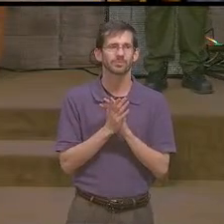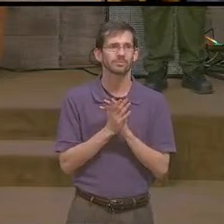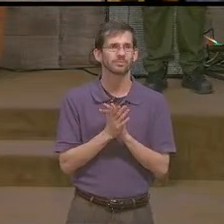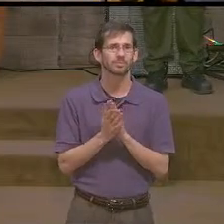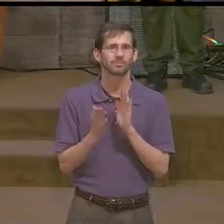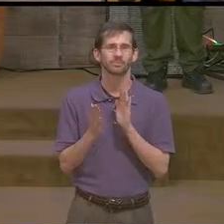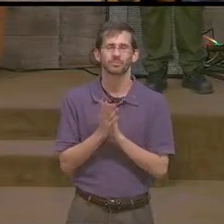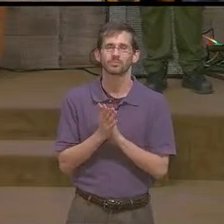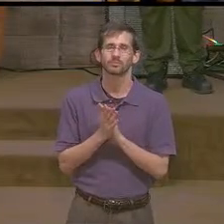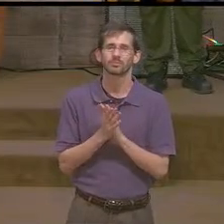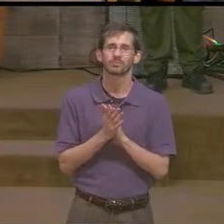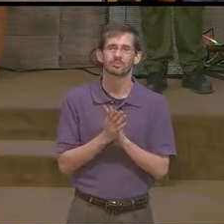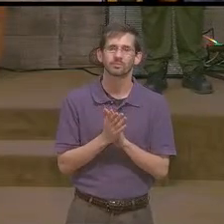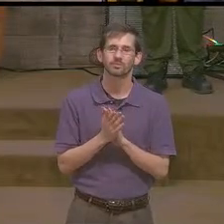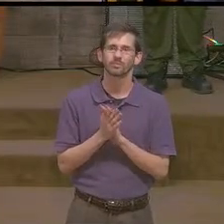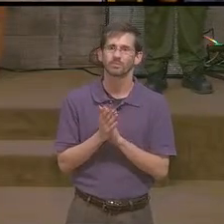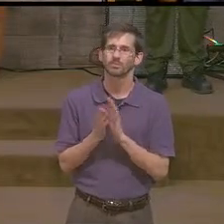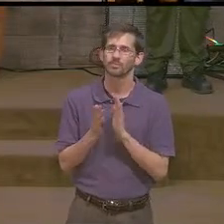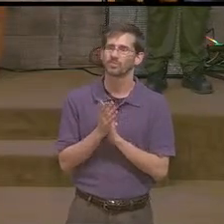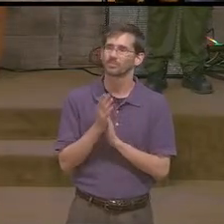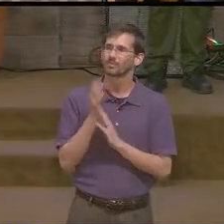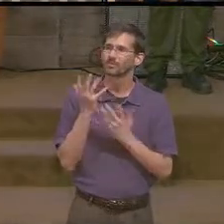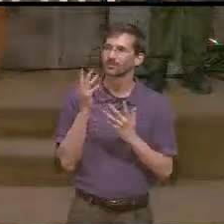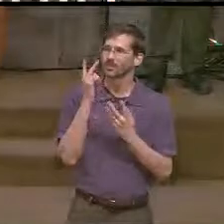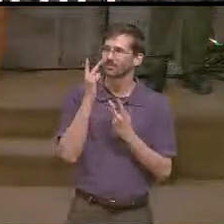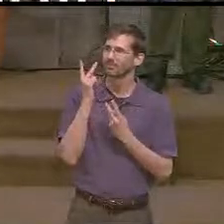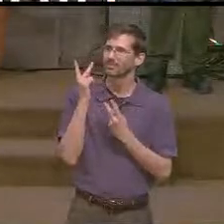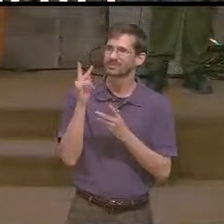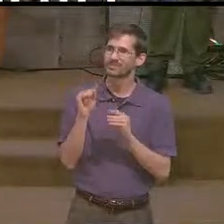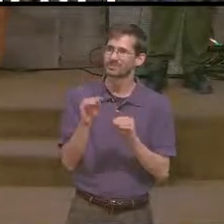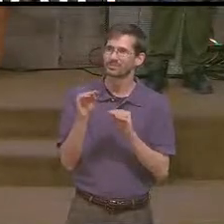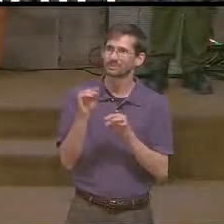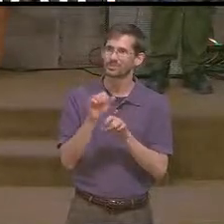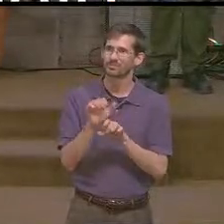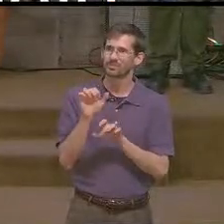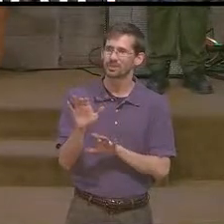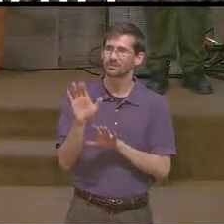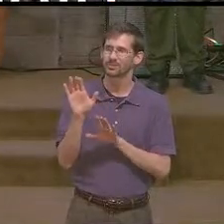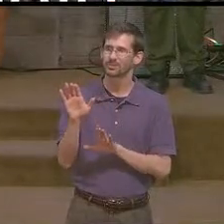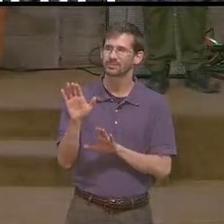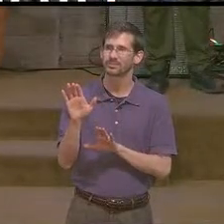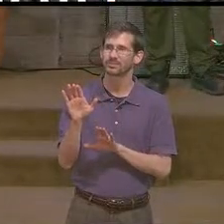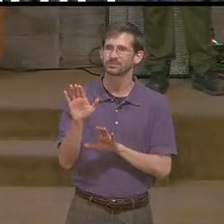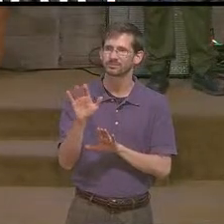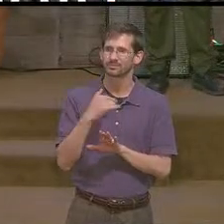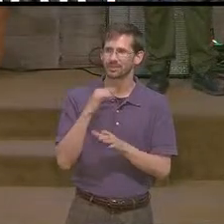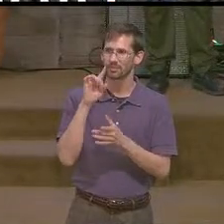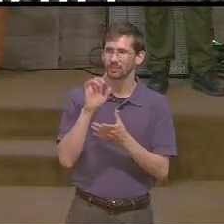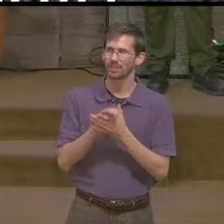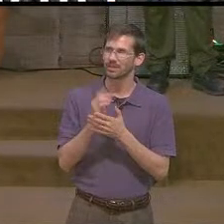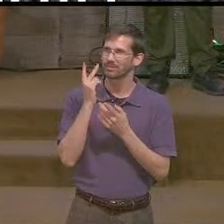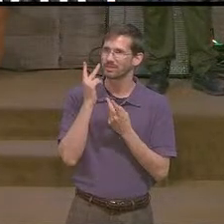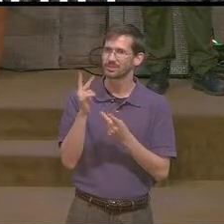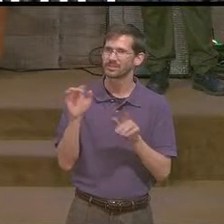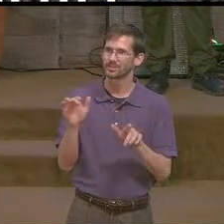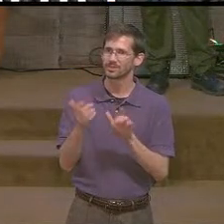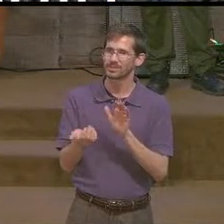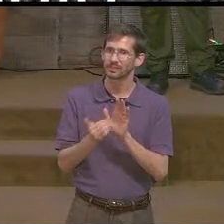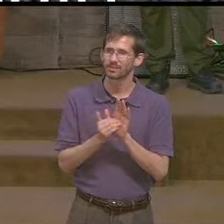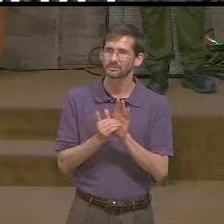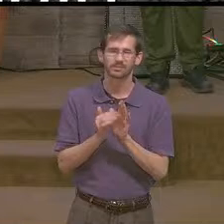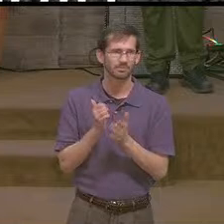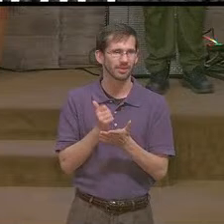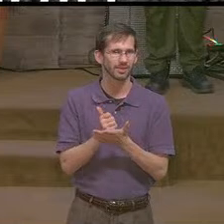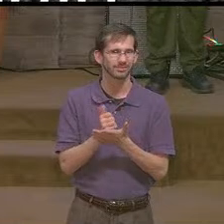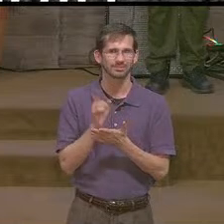The bridge says, I see you move. You move mountains. I believe I see you do it again, amen.